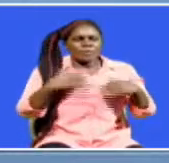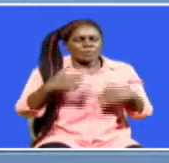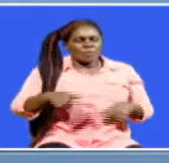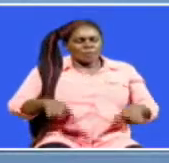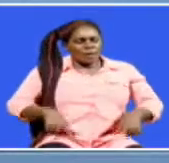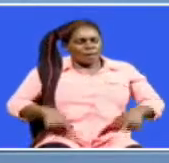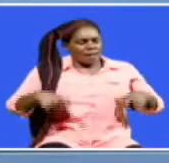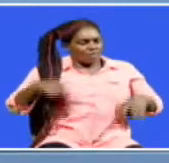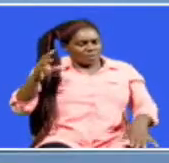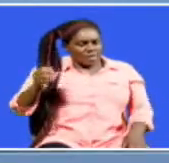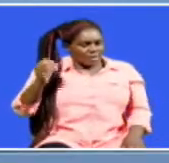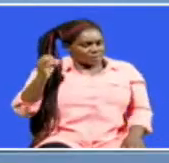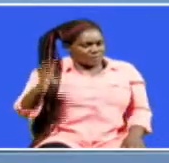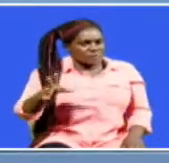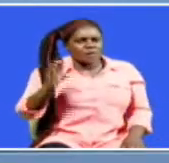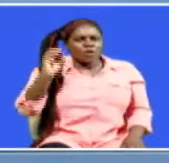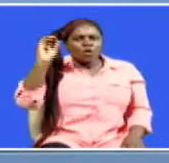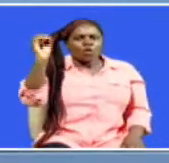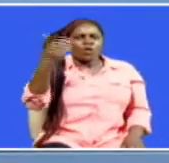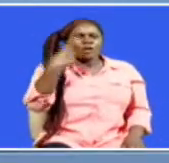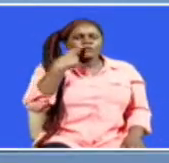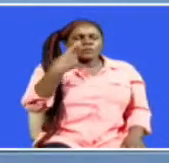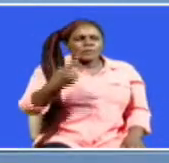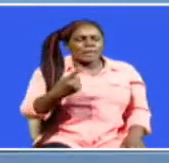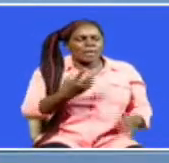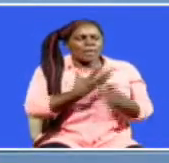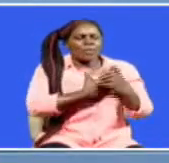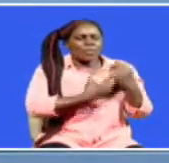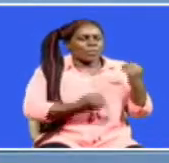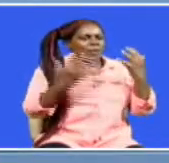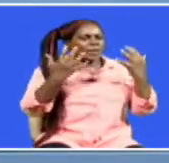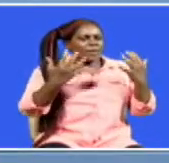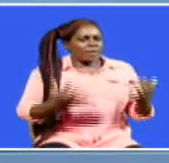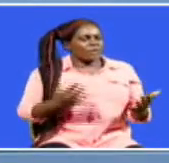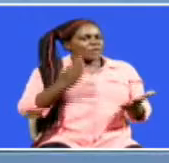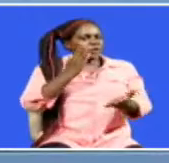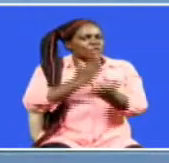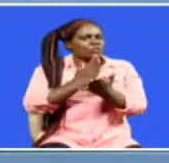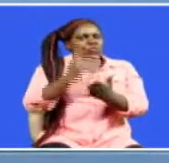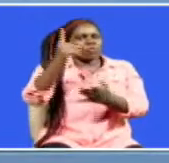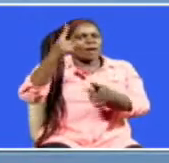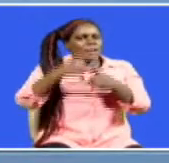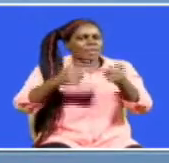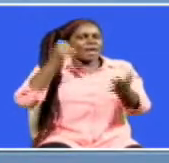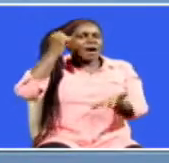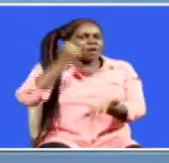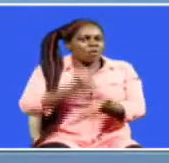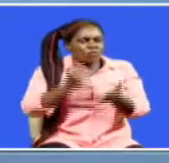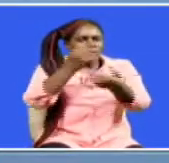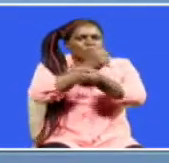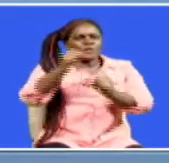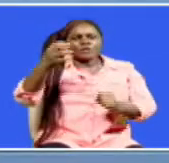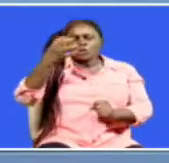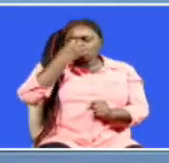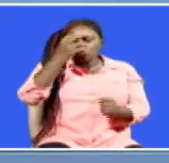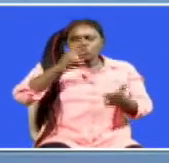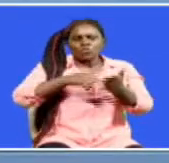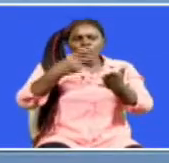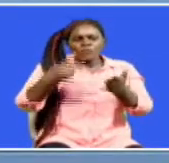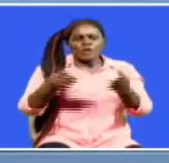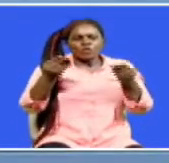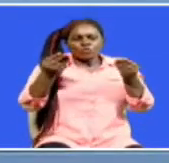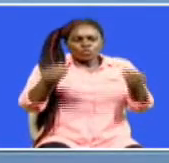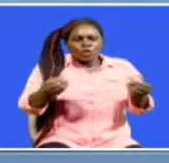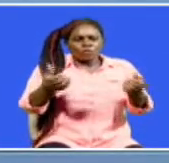high cost of living. Orengo says it was disheartening that despite his 1 year in office, President Ruto has failed to fix